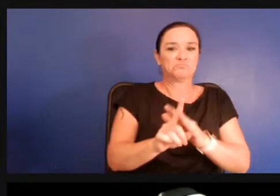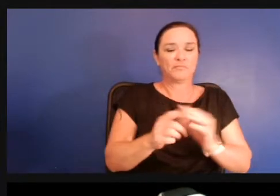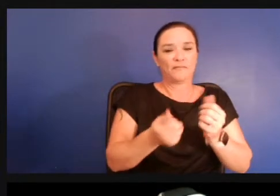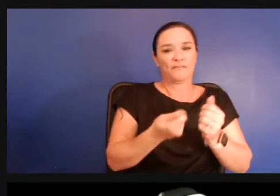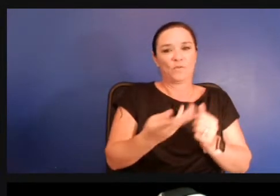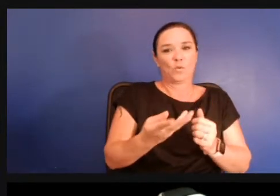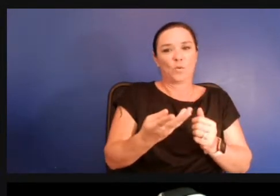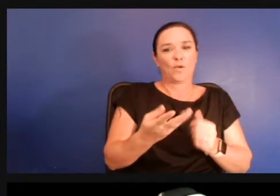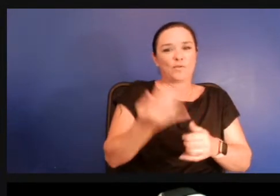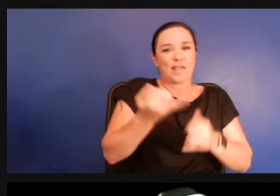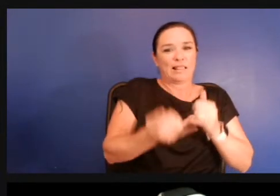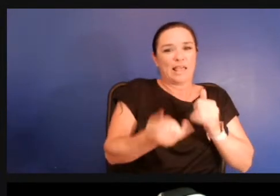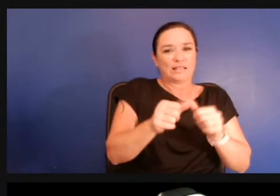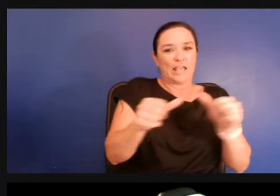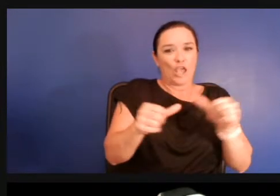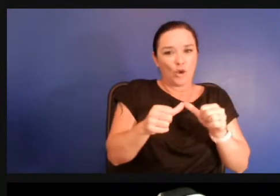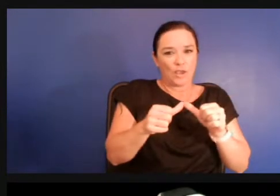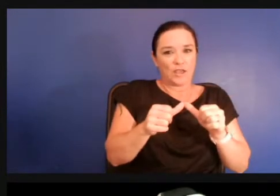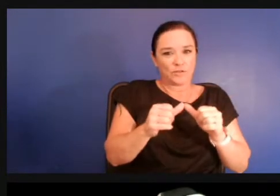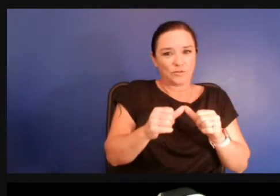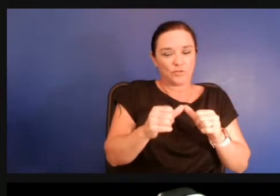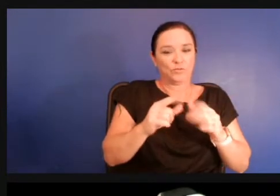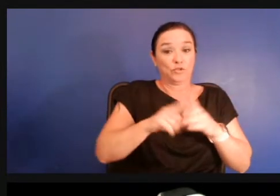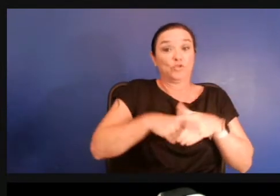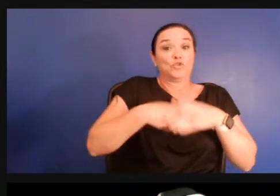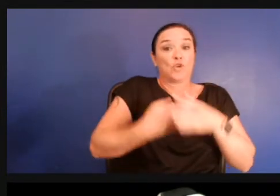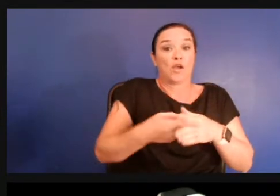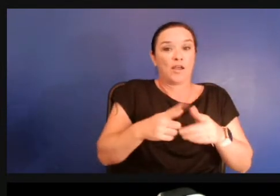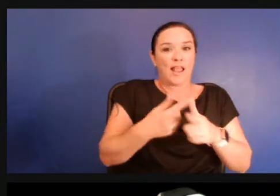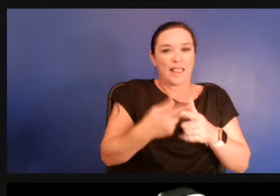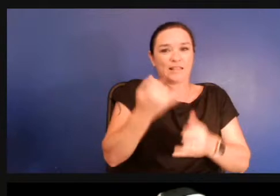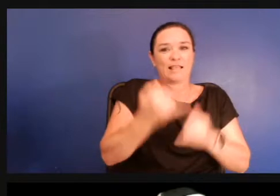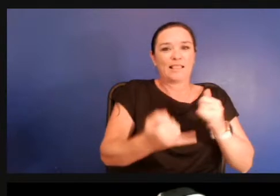still seems to be the last to slow down as well.